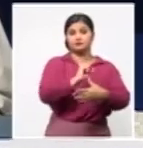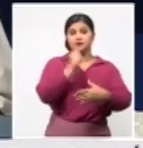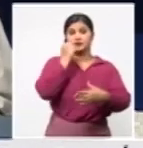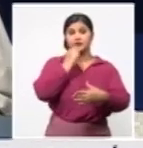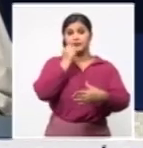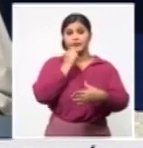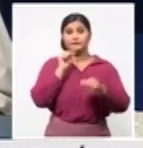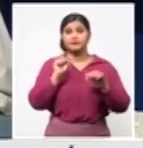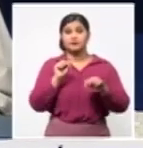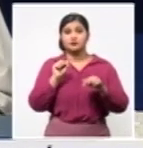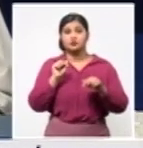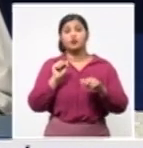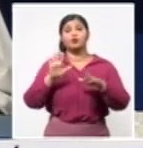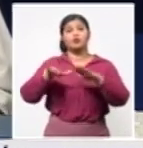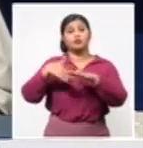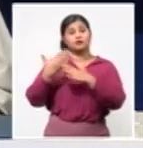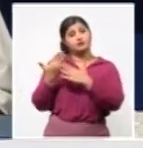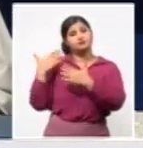1,839,950 confirmed cases,